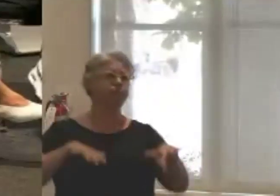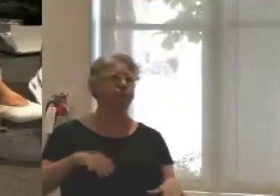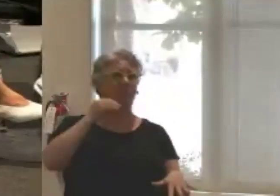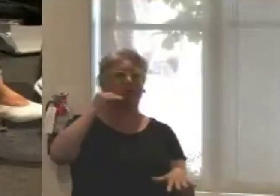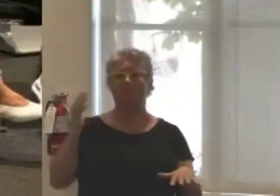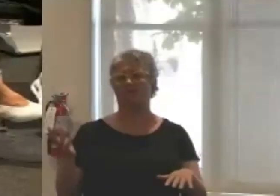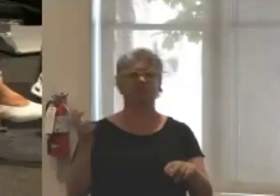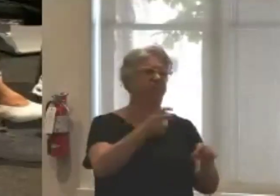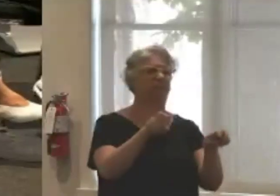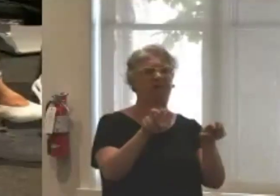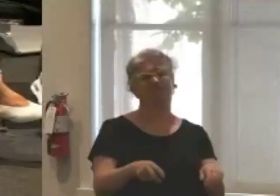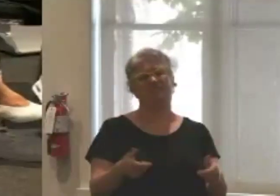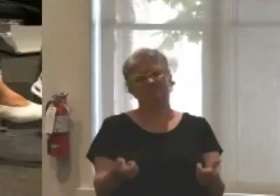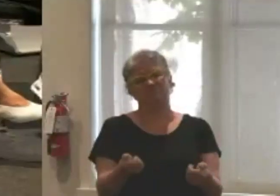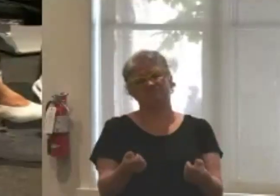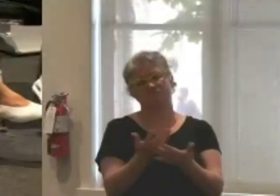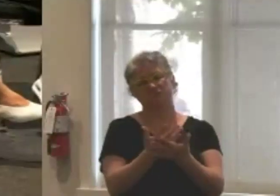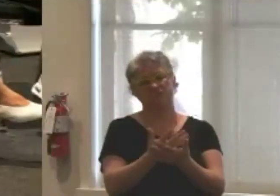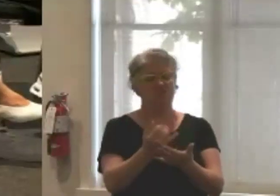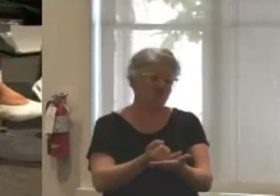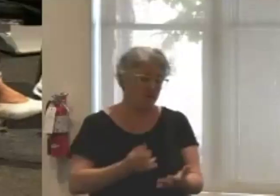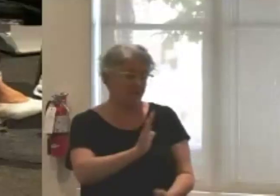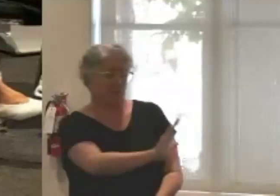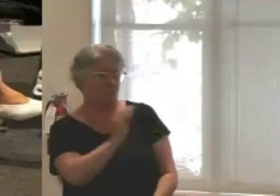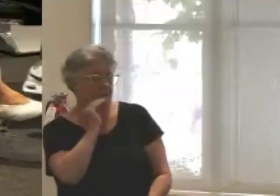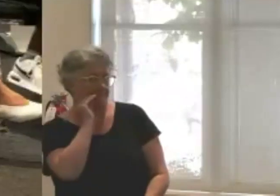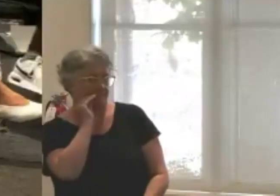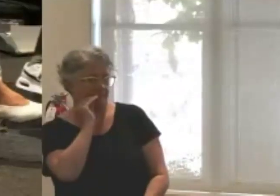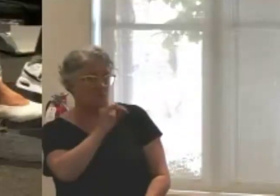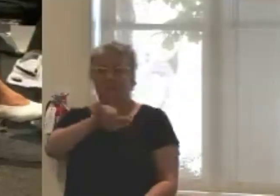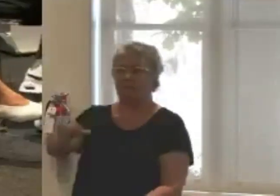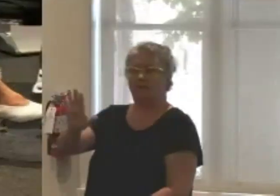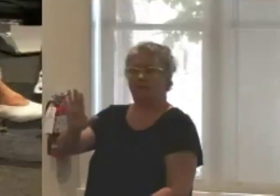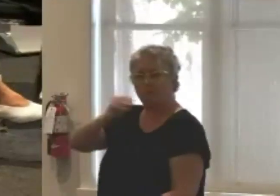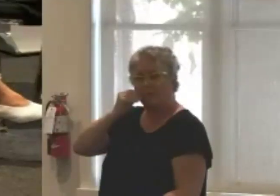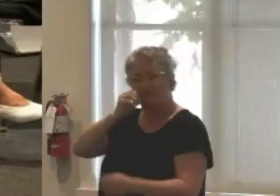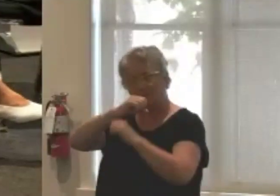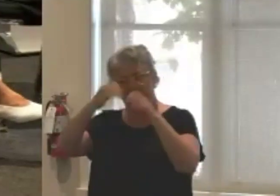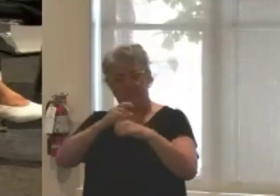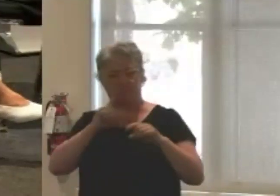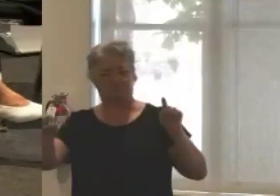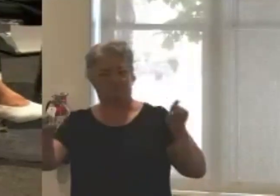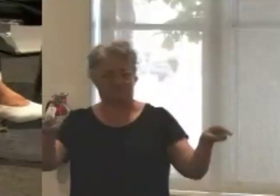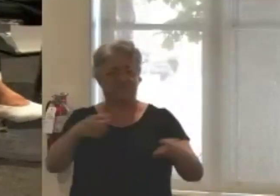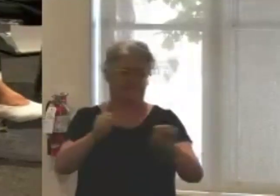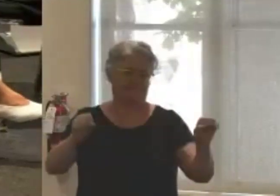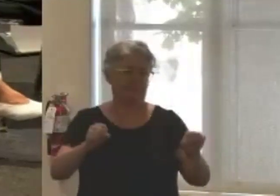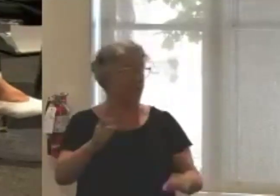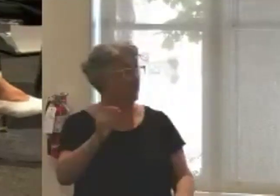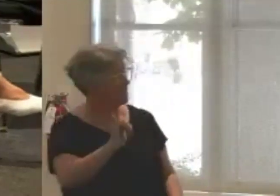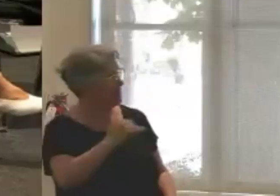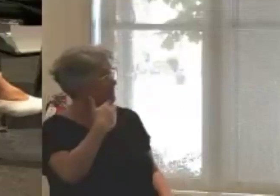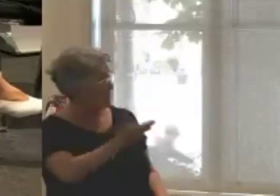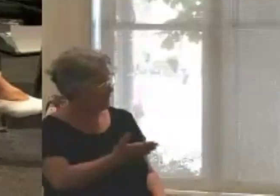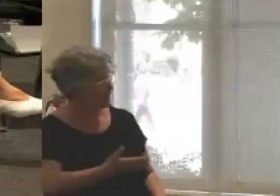home and just watch a movie or do arts and crafts. So we need to make sure that the area that they're staying in is a safe space for all. Thank you,